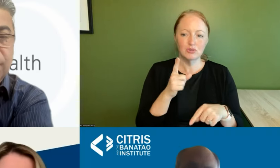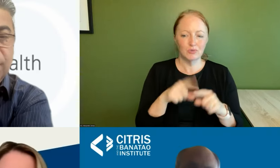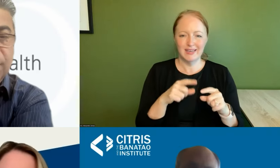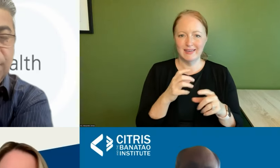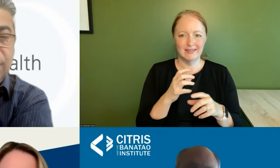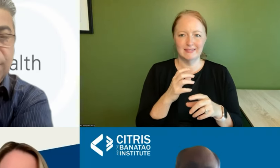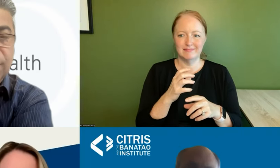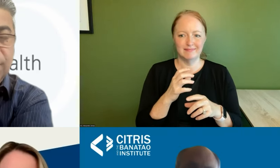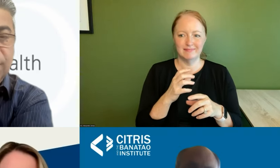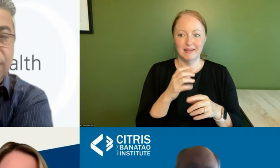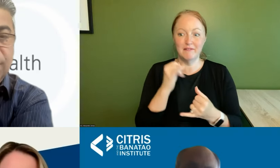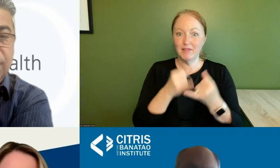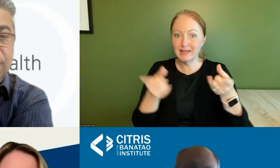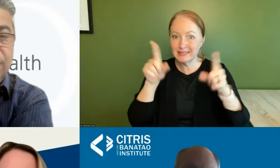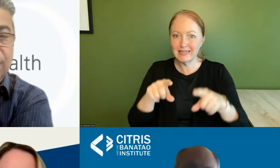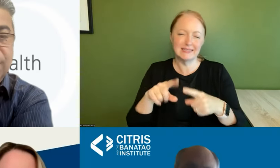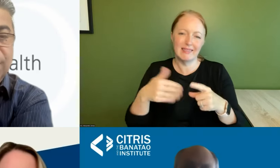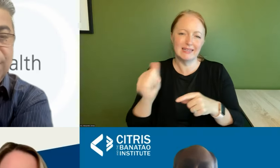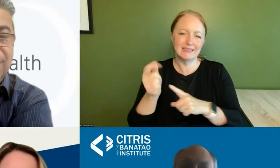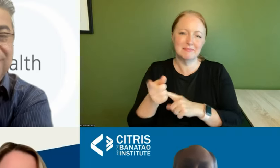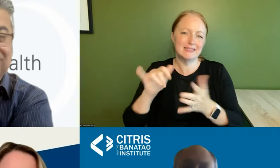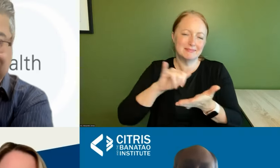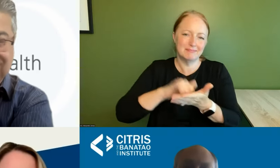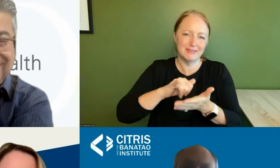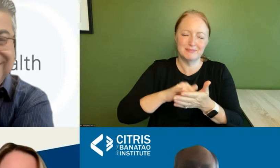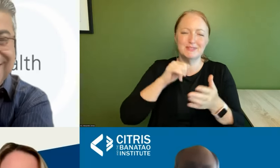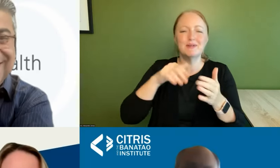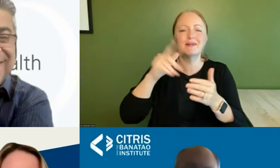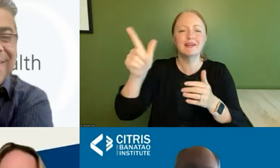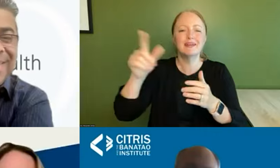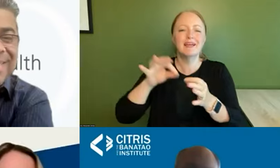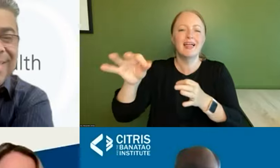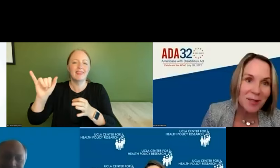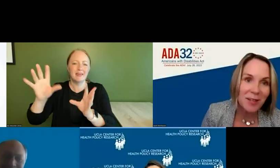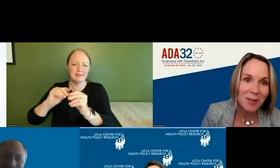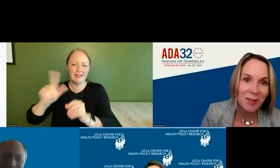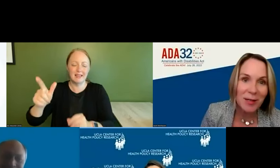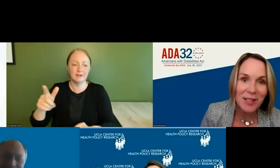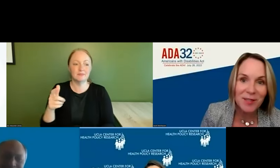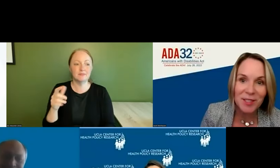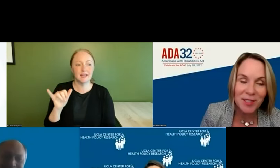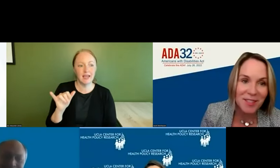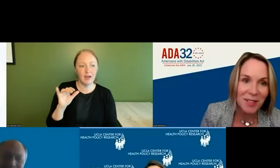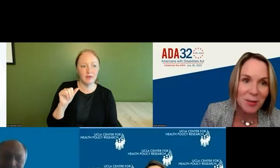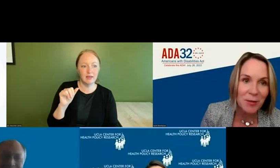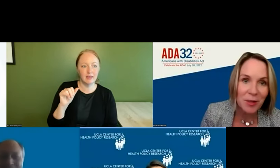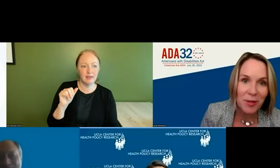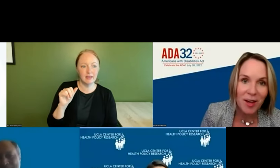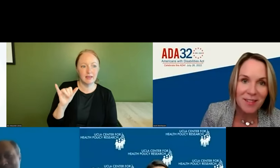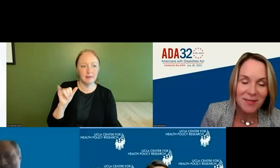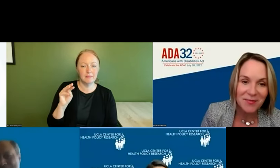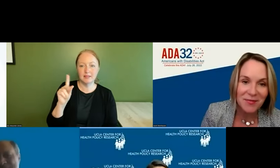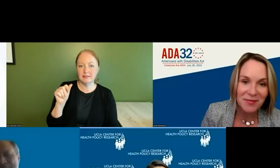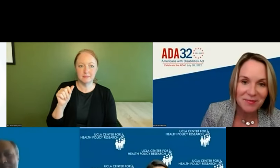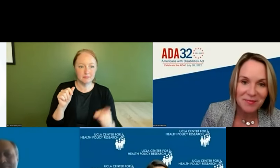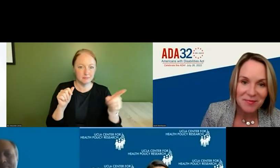to final consensus in the next 10 minutes so with that um dr amelda padillo frost i'd love to turn to you for your